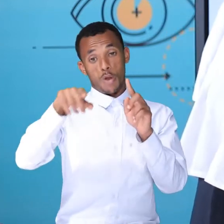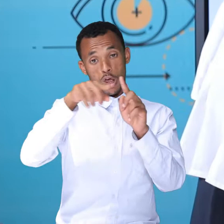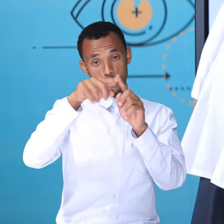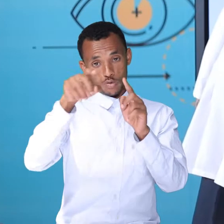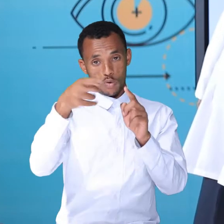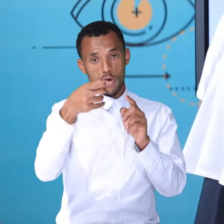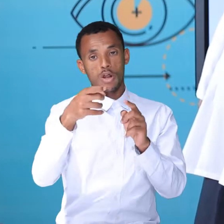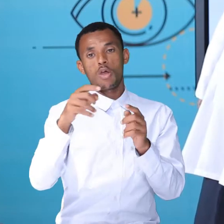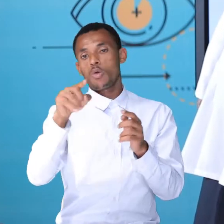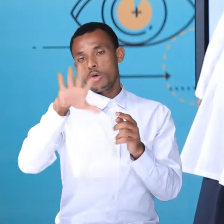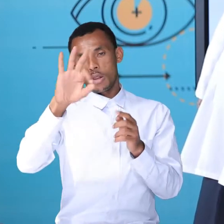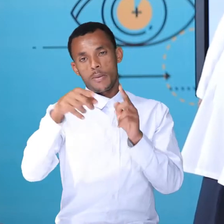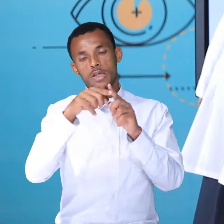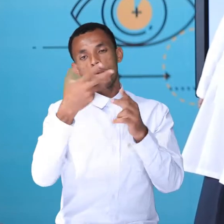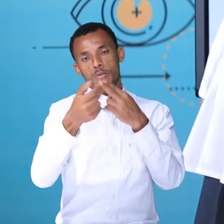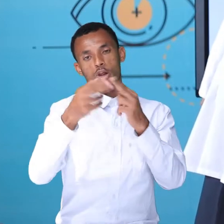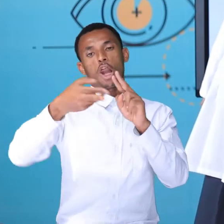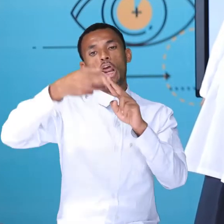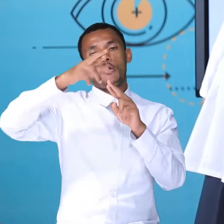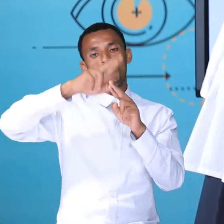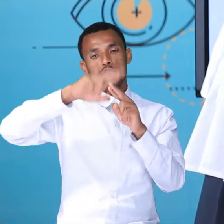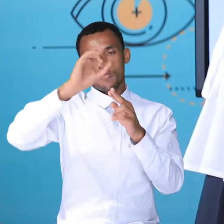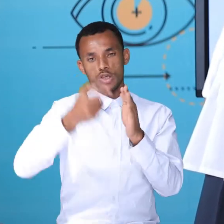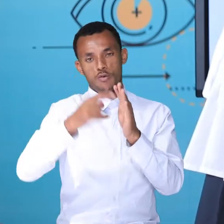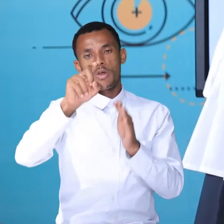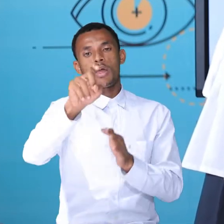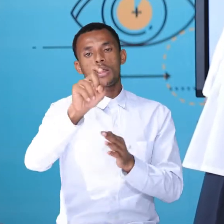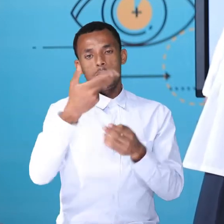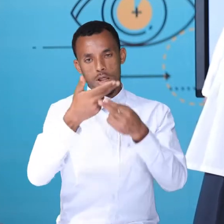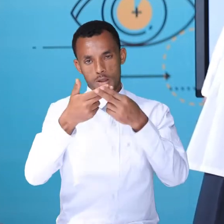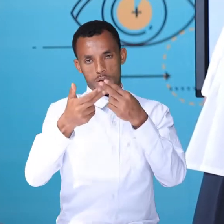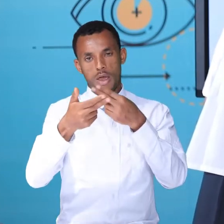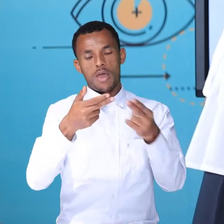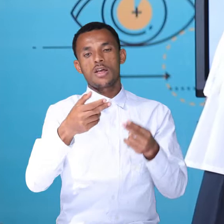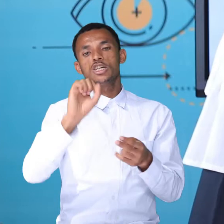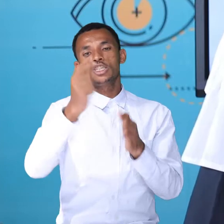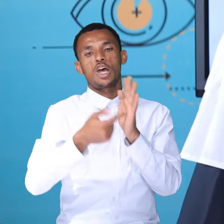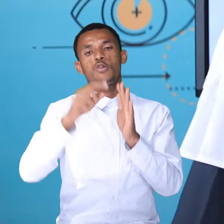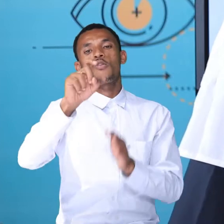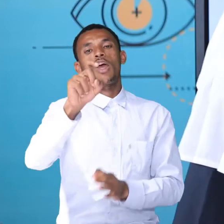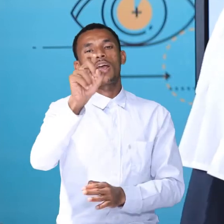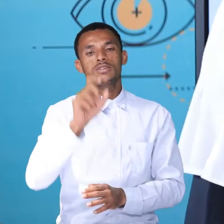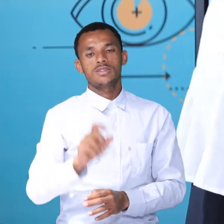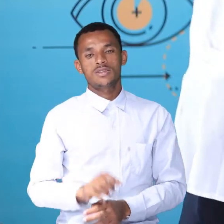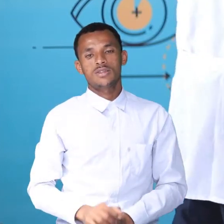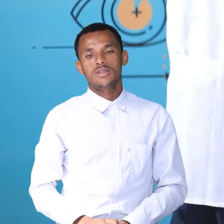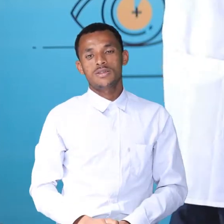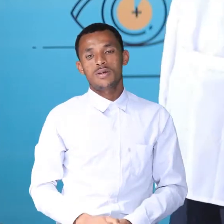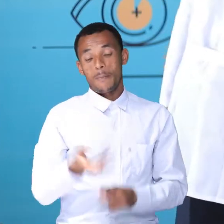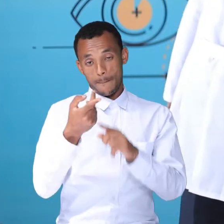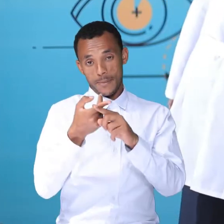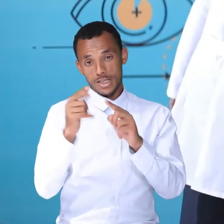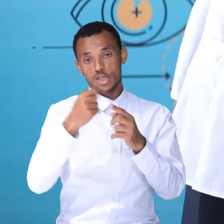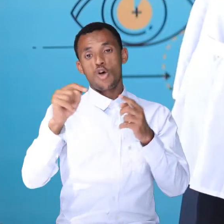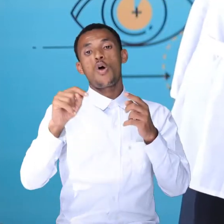will have plus multiplied by the reverse, cosine of x multiplied by sine of x it will be. But